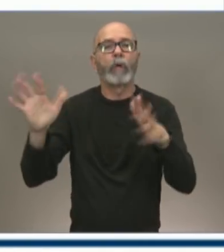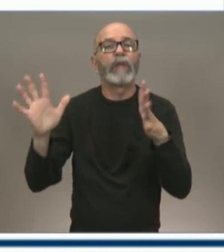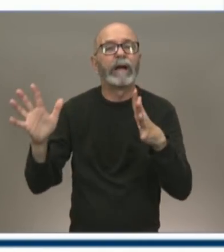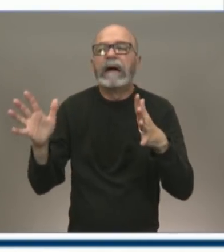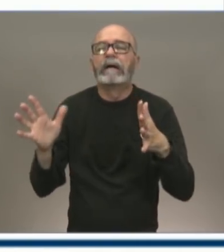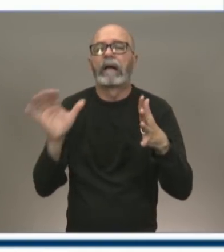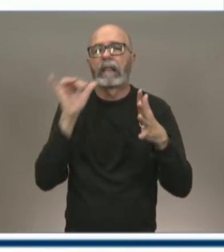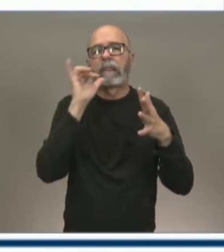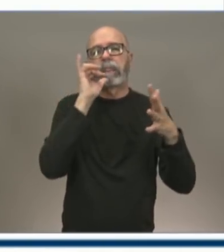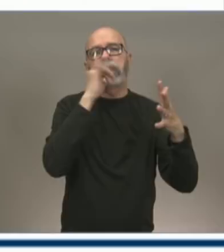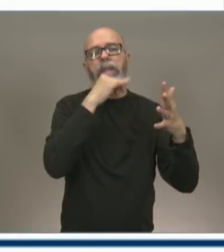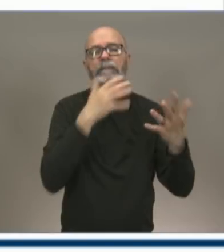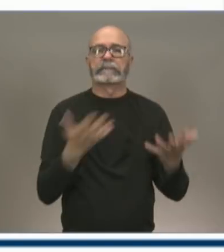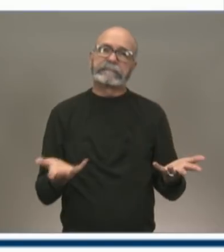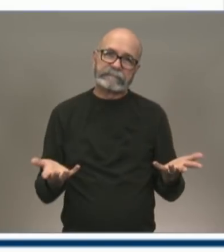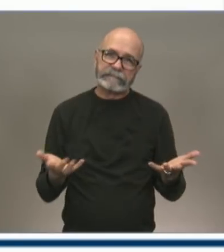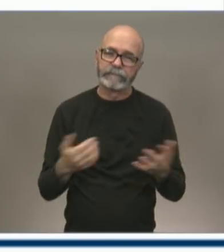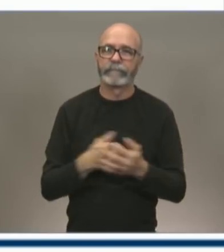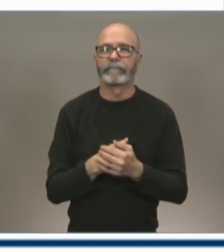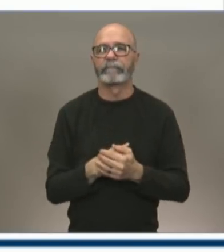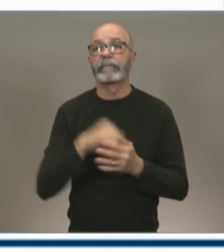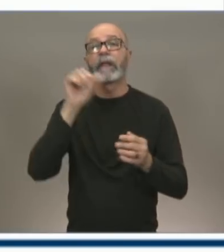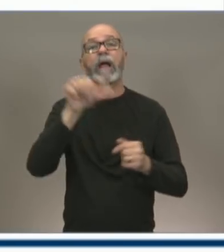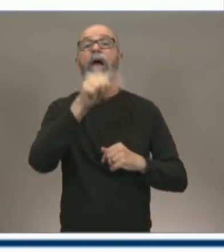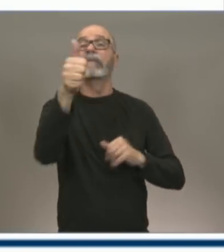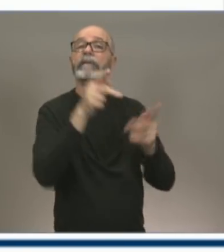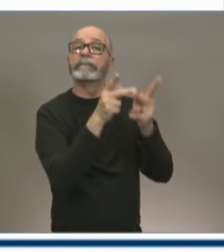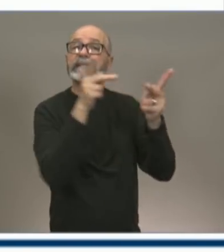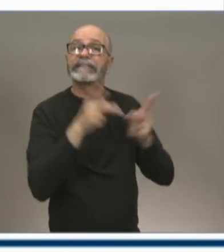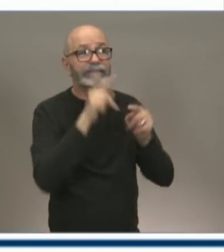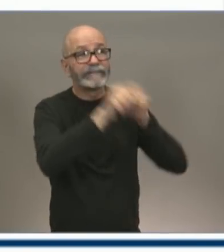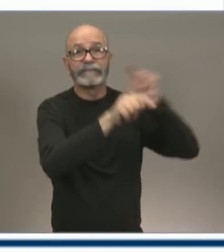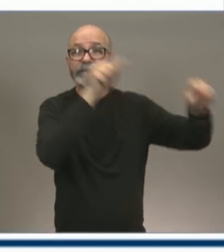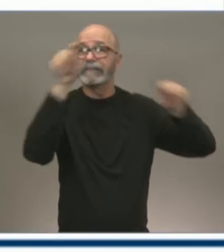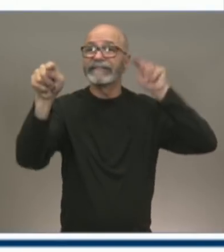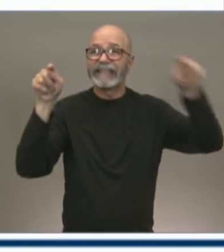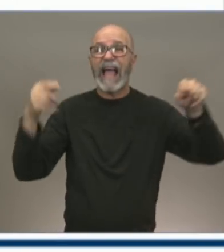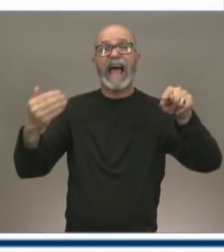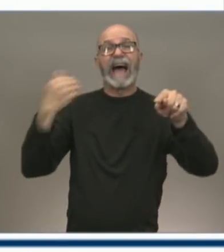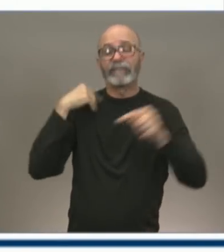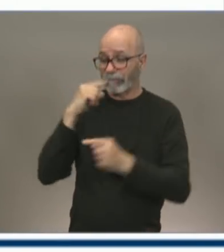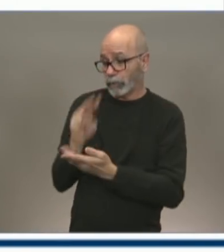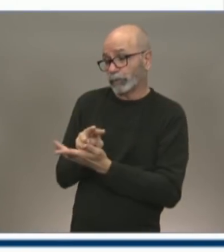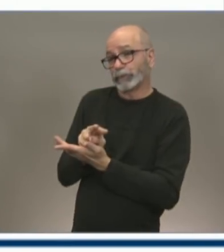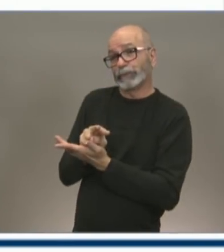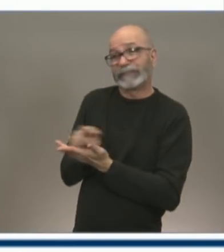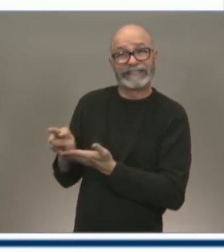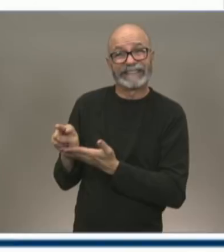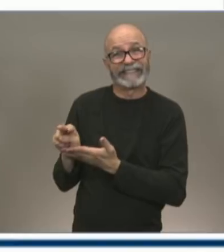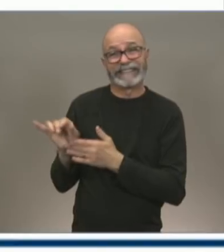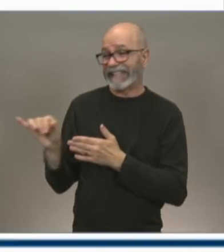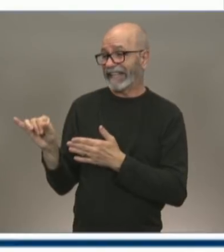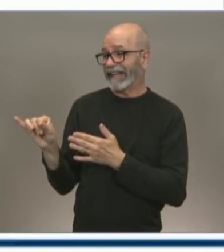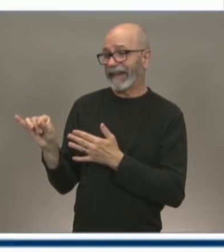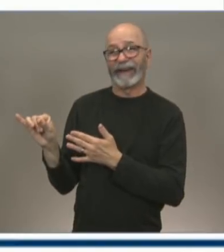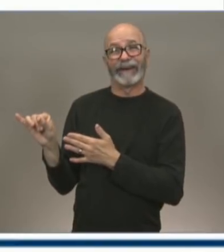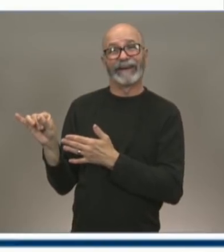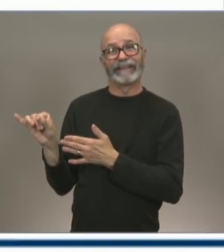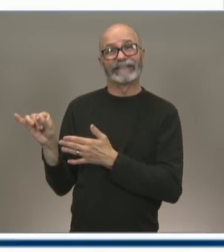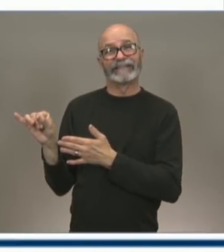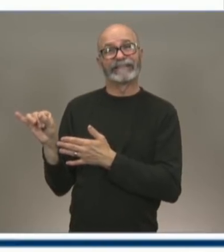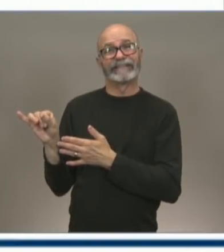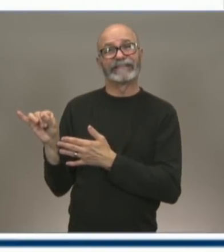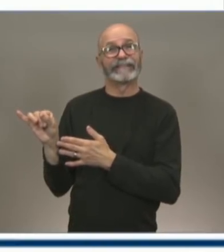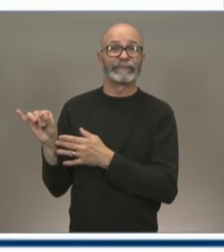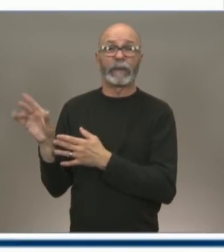that are actually increasing their quarantine period to 3 weeks because of concerns around the variant. So understanding the challenges